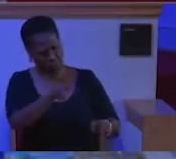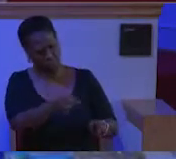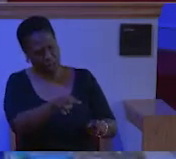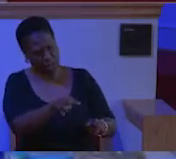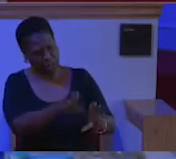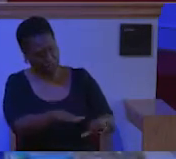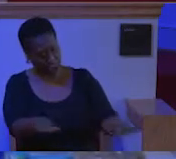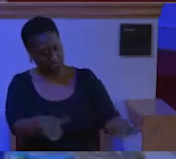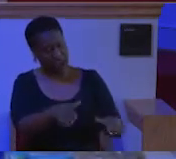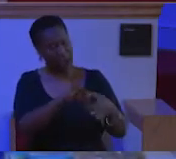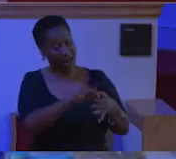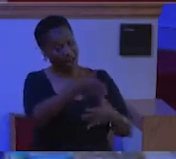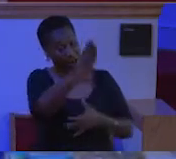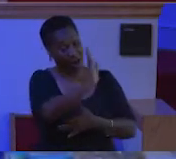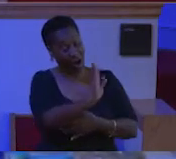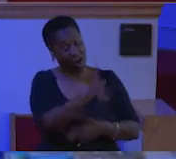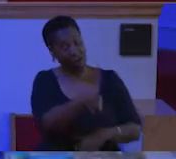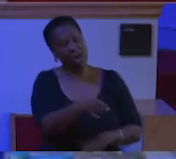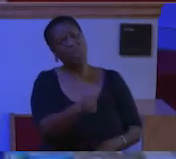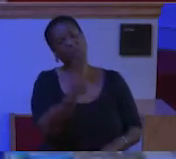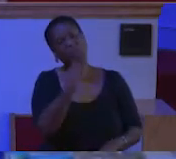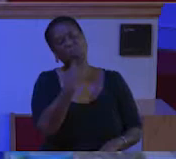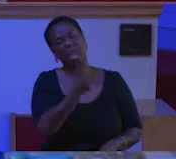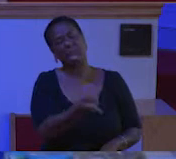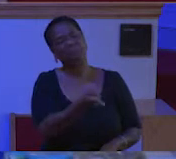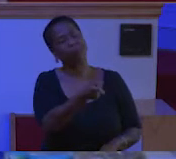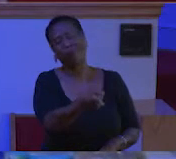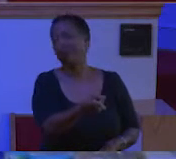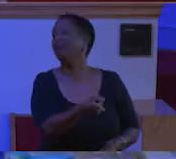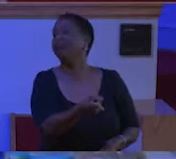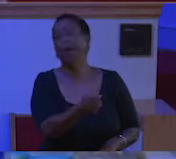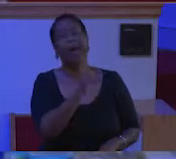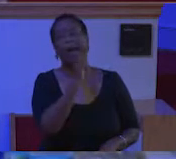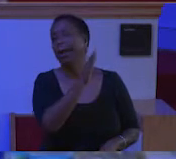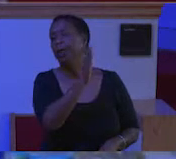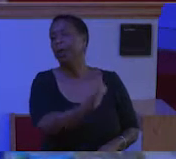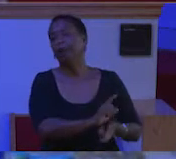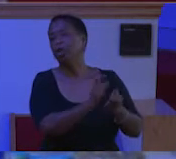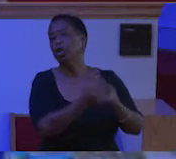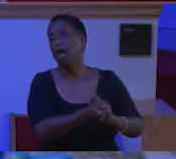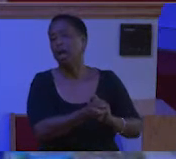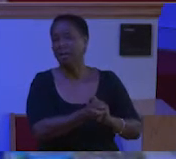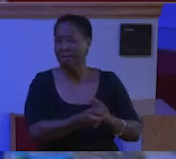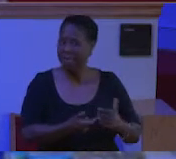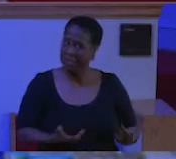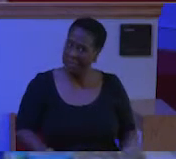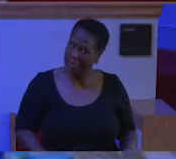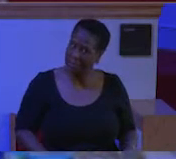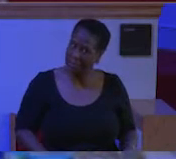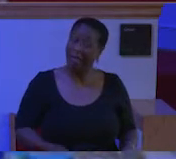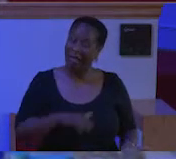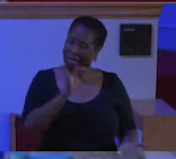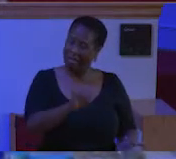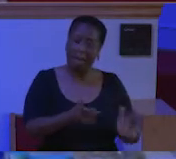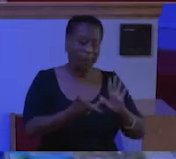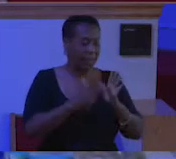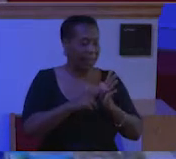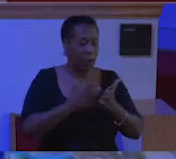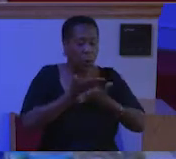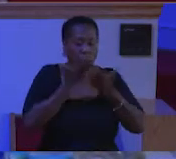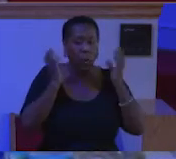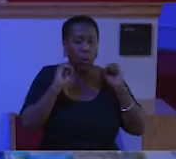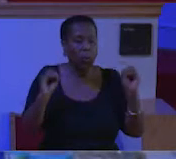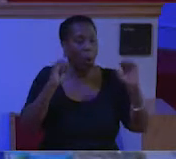child of God and say they will never change. You've lost all